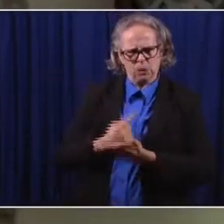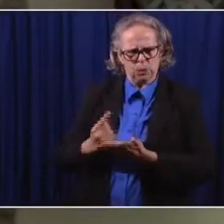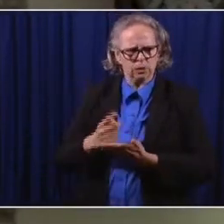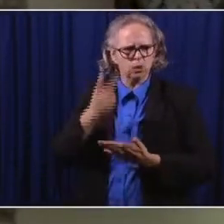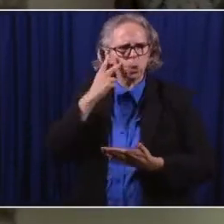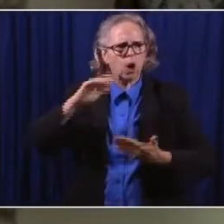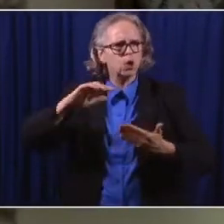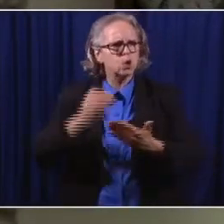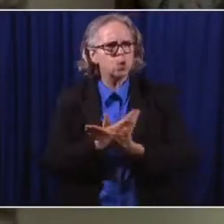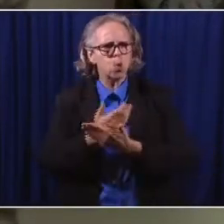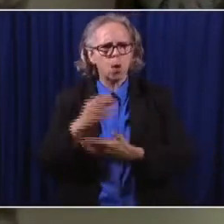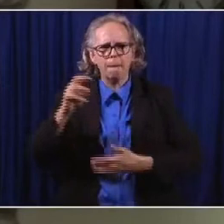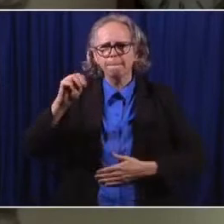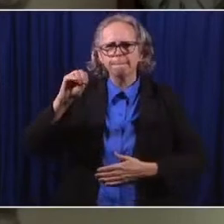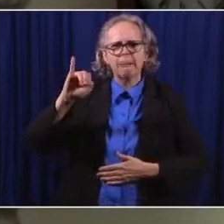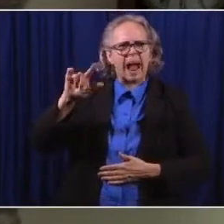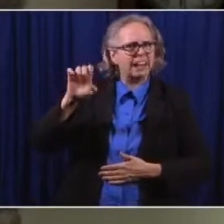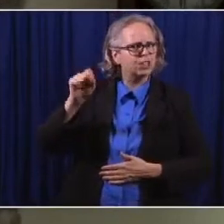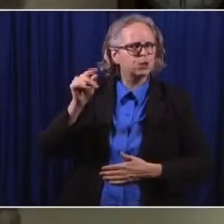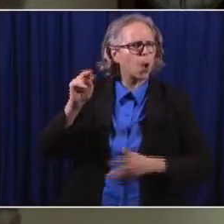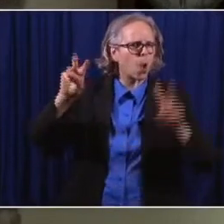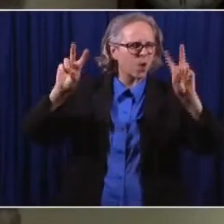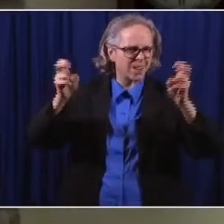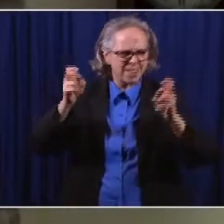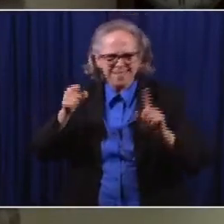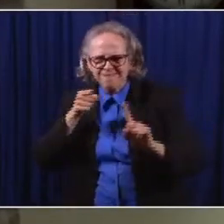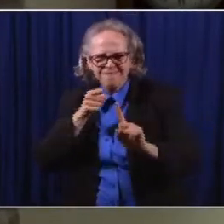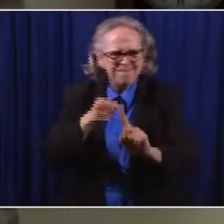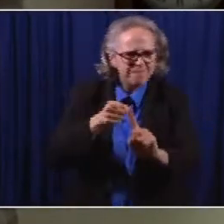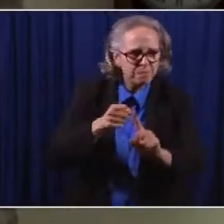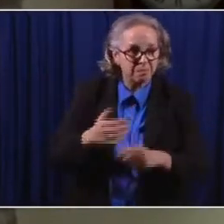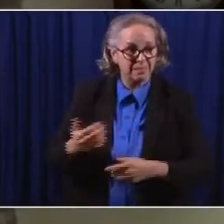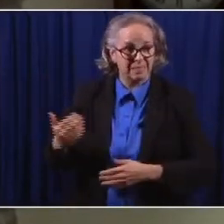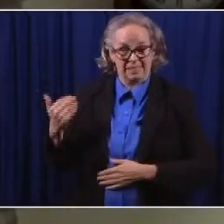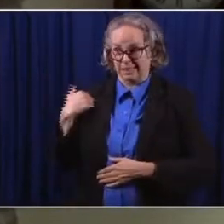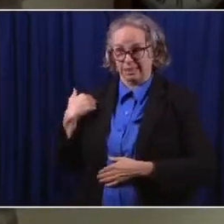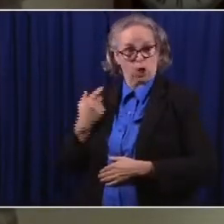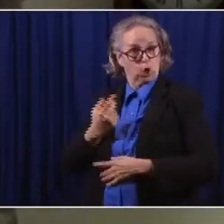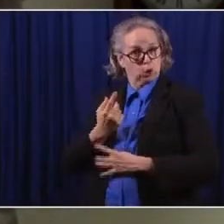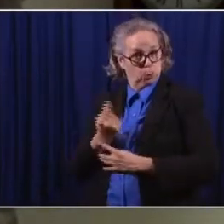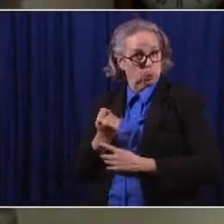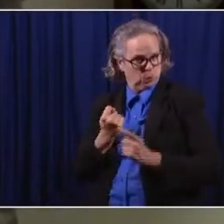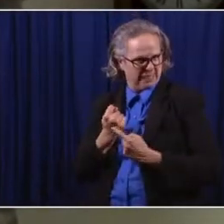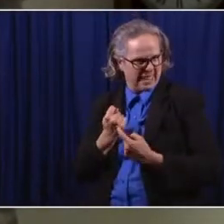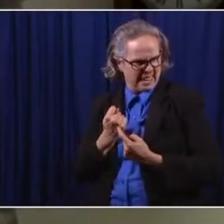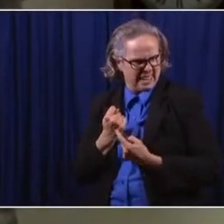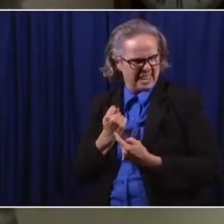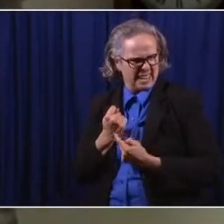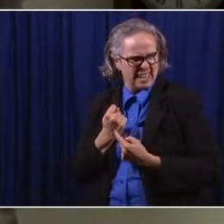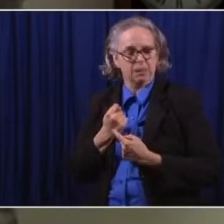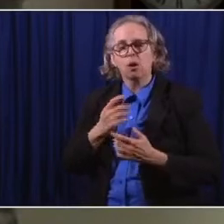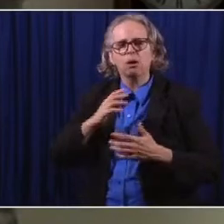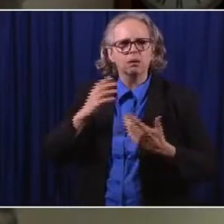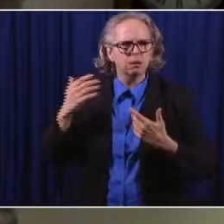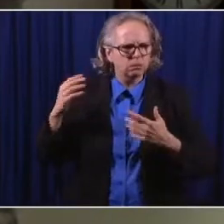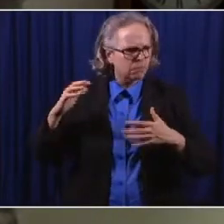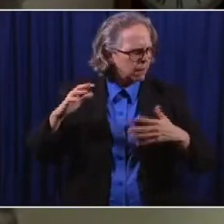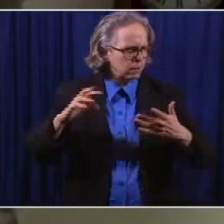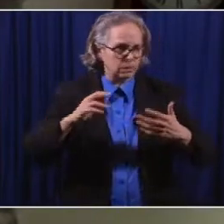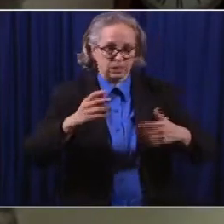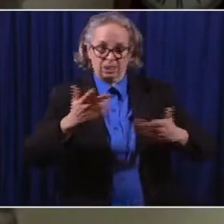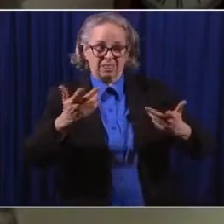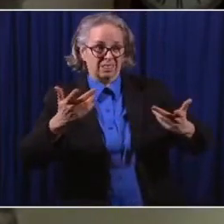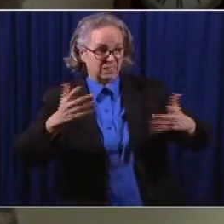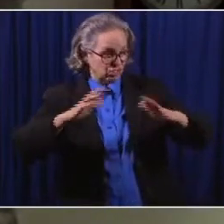Tuesday, all child care providers in Ohio that serve publicly funded children were required to be rated on Ohio's child care quality rating